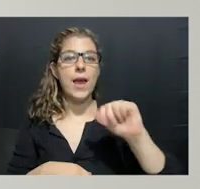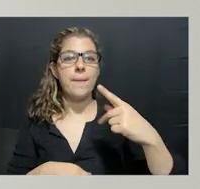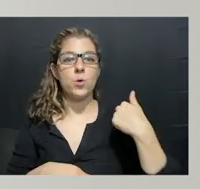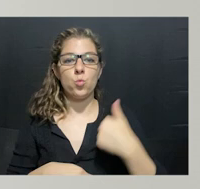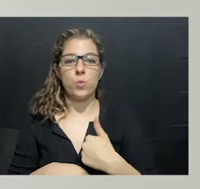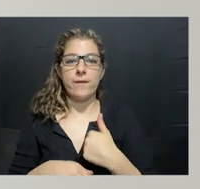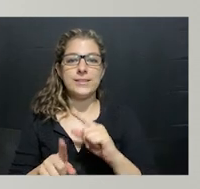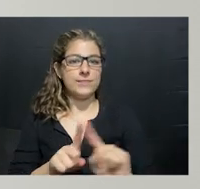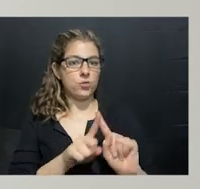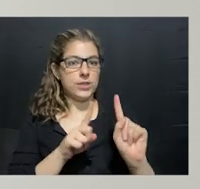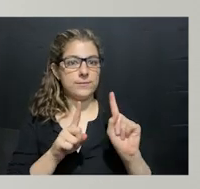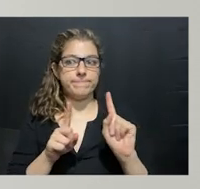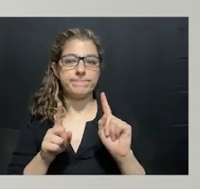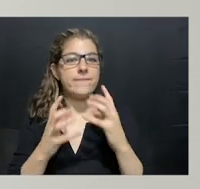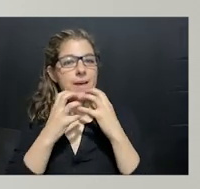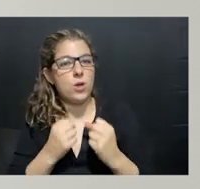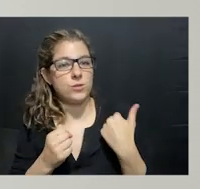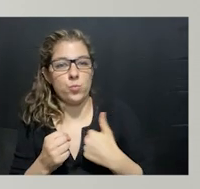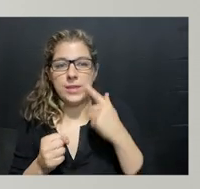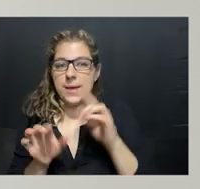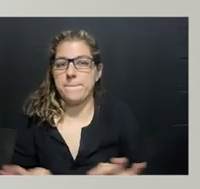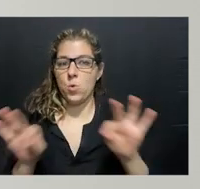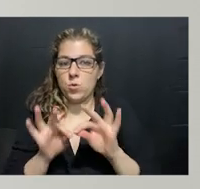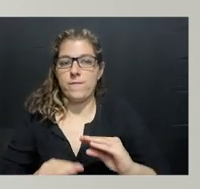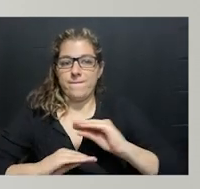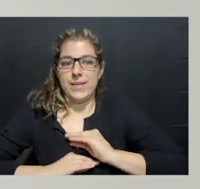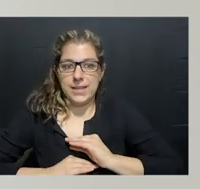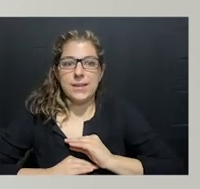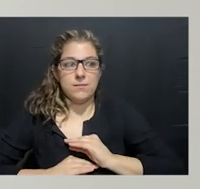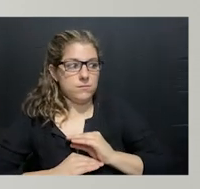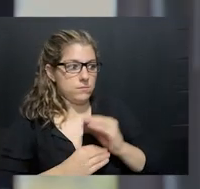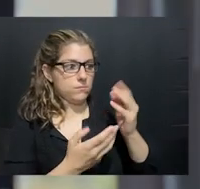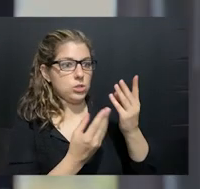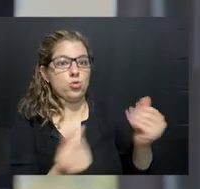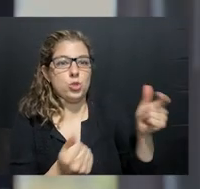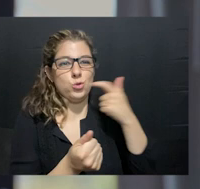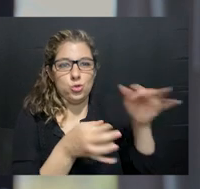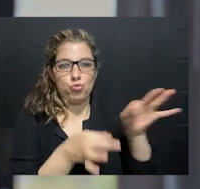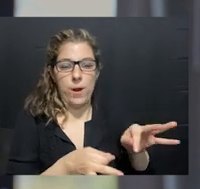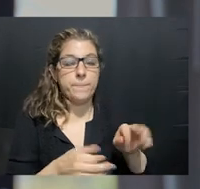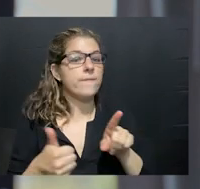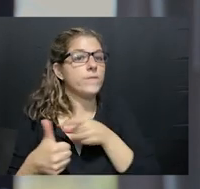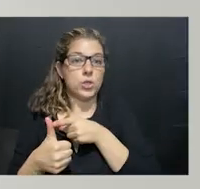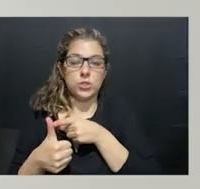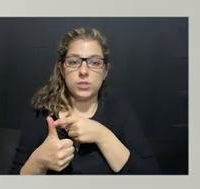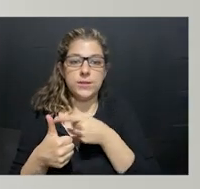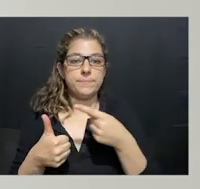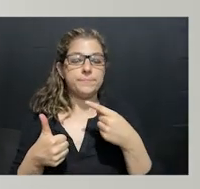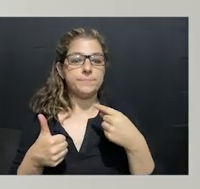lifted up a number of pillars that we think are critical to fulfilling the compact that you describe, Congressman. First and foremost, as we